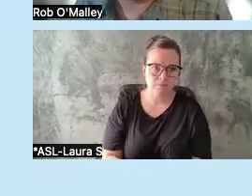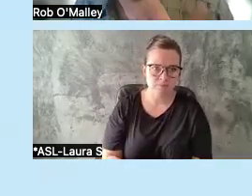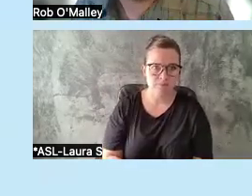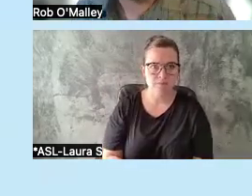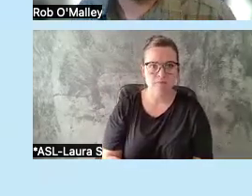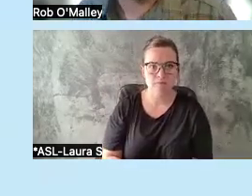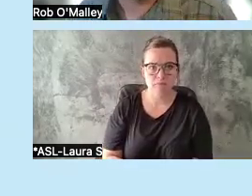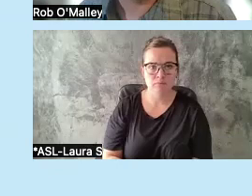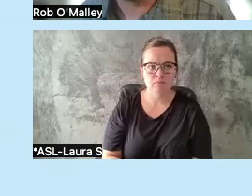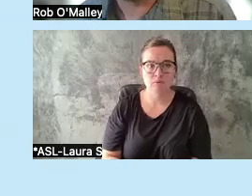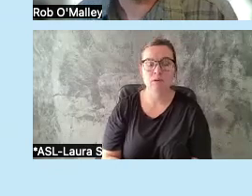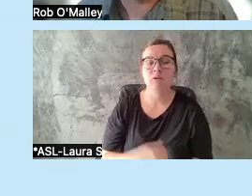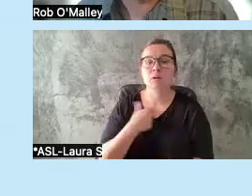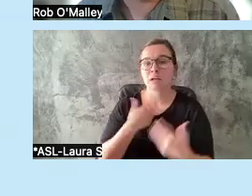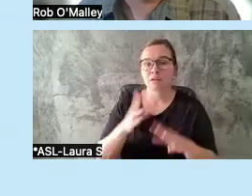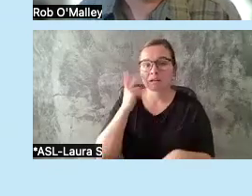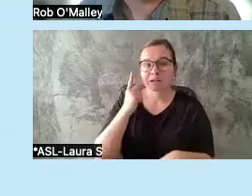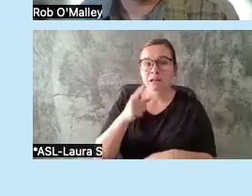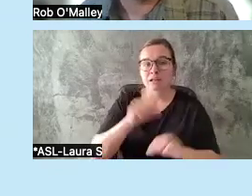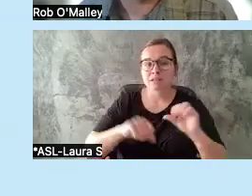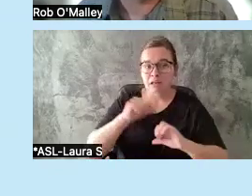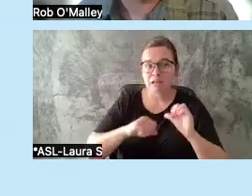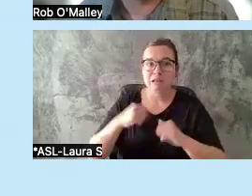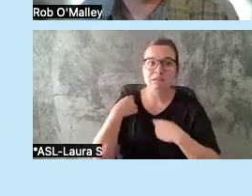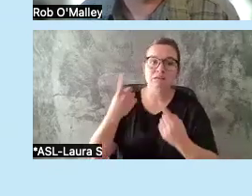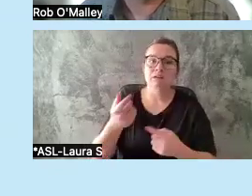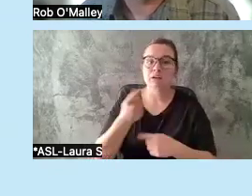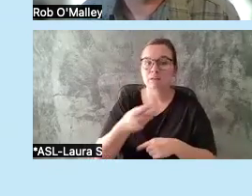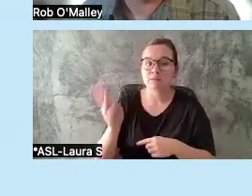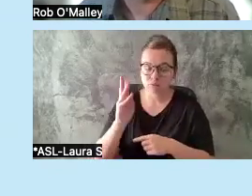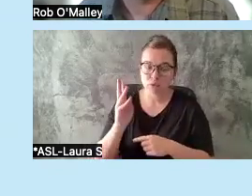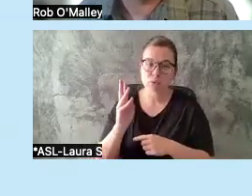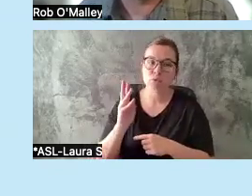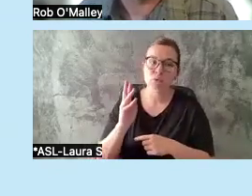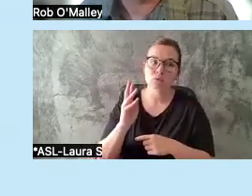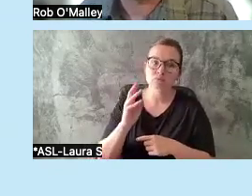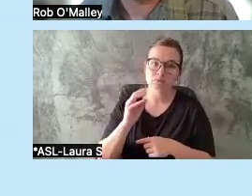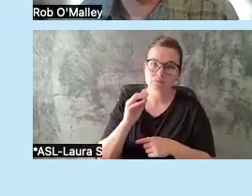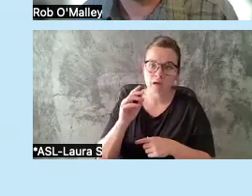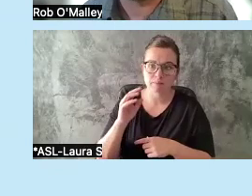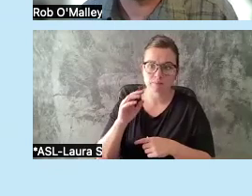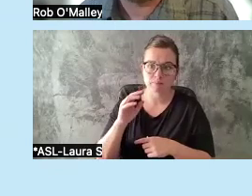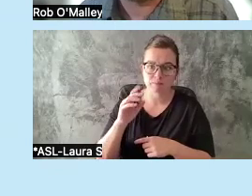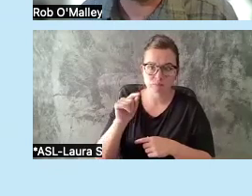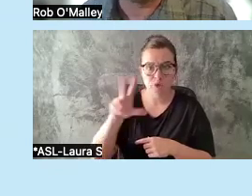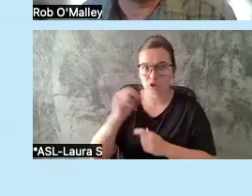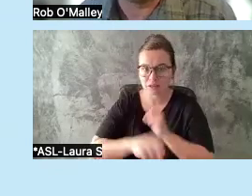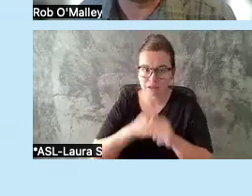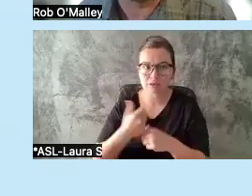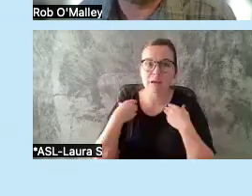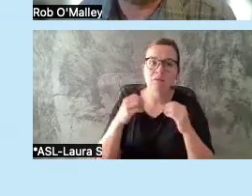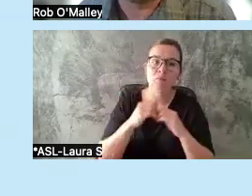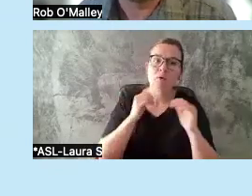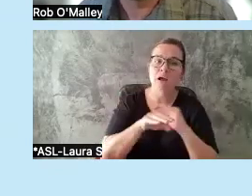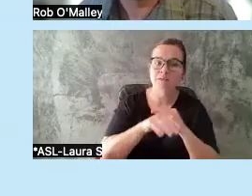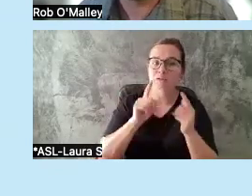And as we've seen in this presentation, scientific advances of the last few decades have really brought us to a time in which individuals have more access to their genetic information than